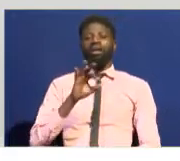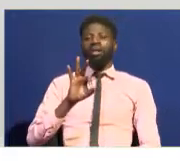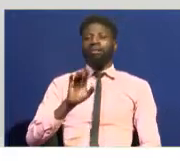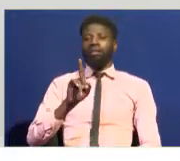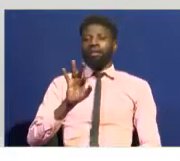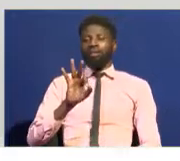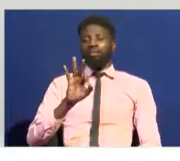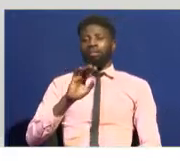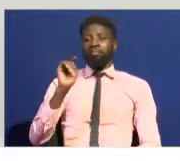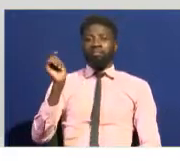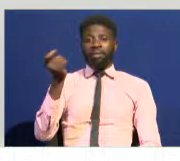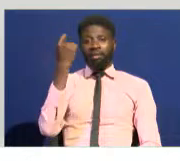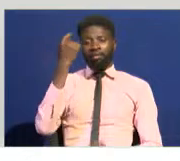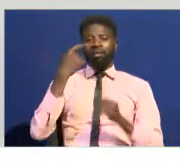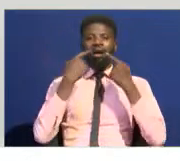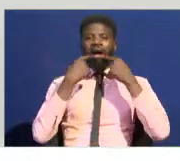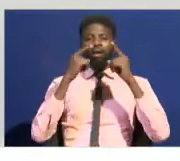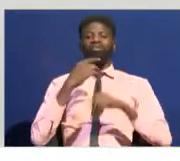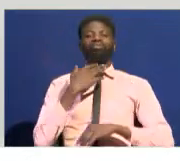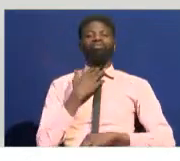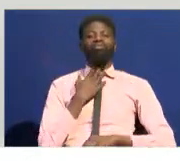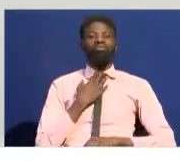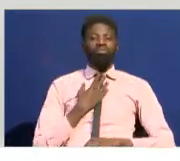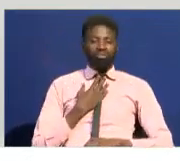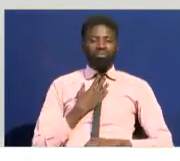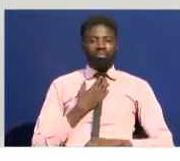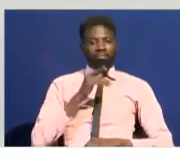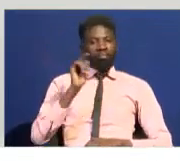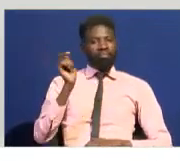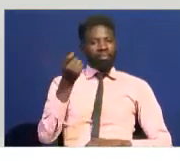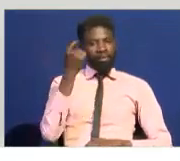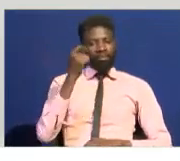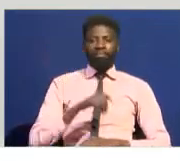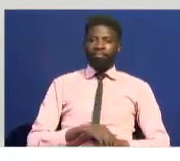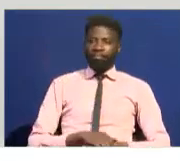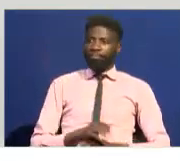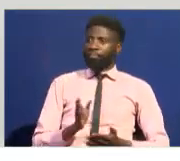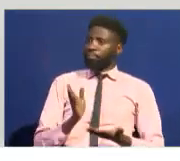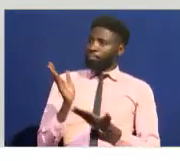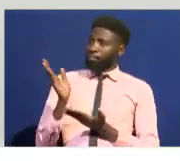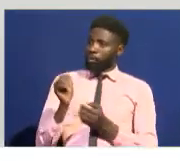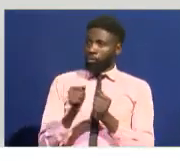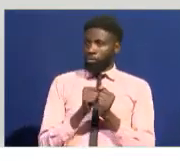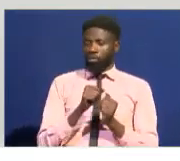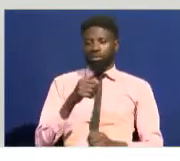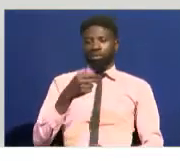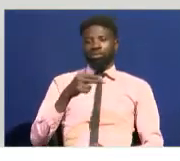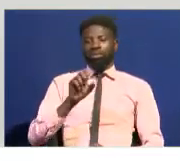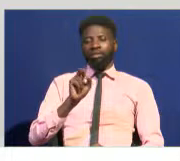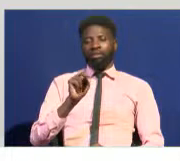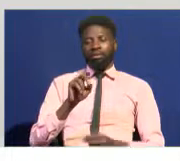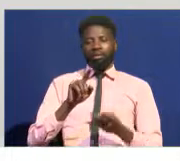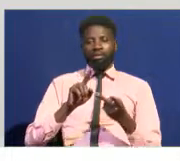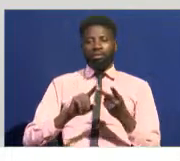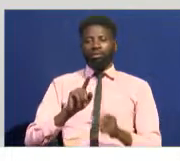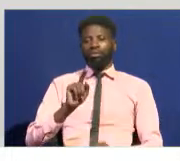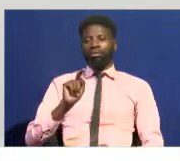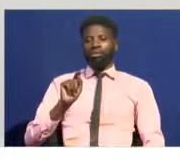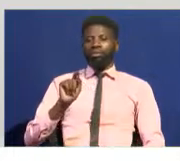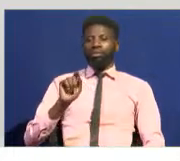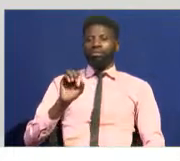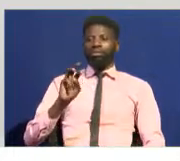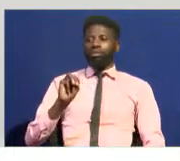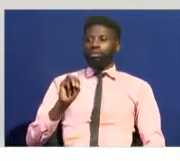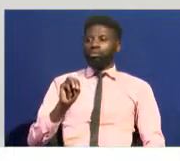after he announced his intention to vie for the top seat. Barry now joins Hussein Mohammed and Tom Alila, who